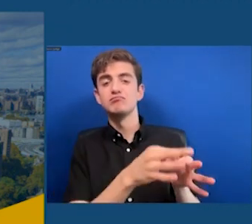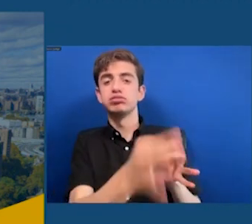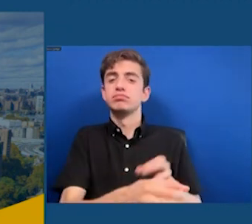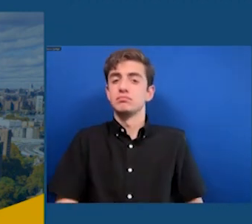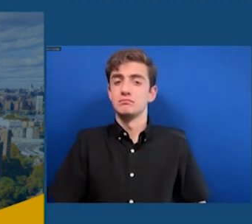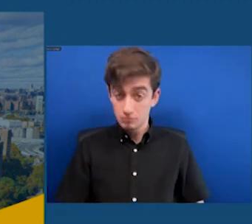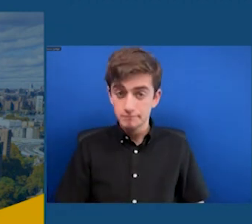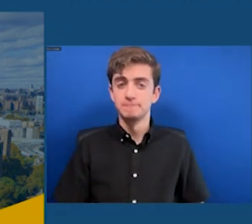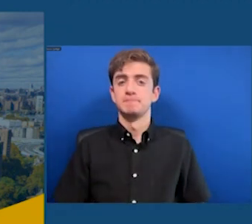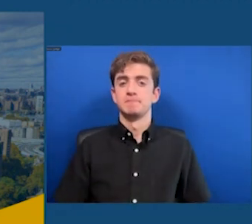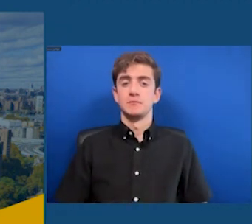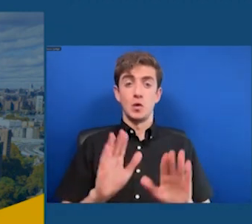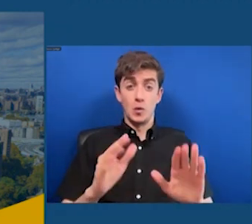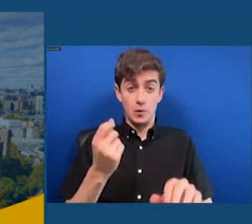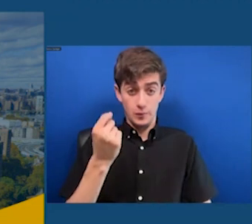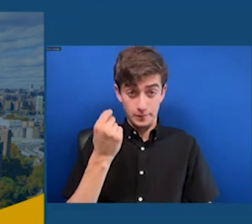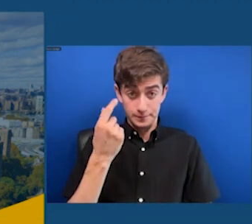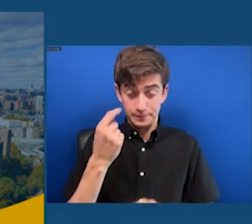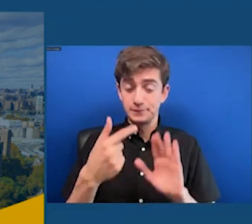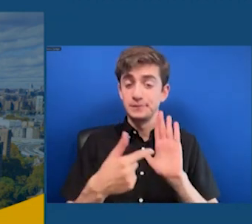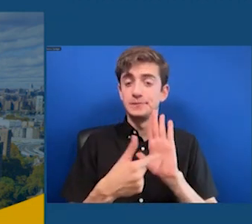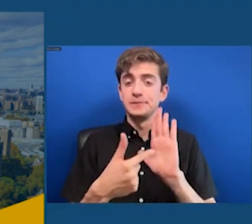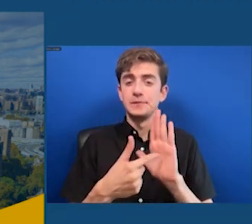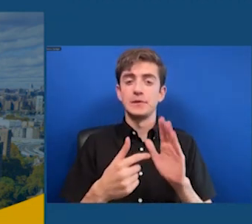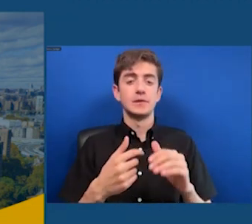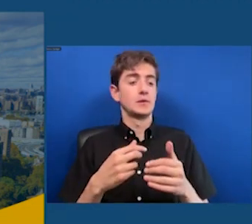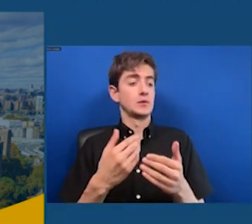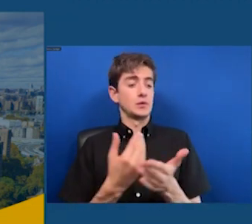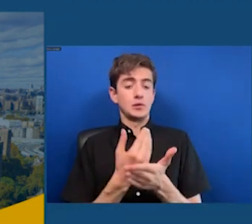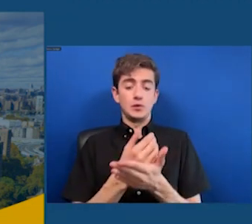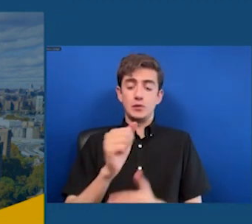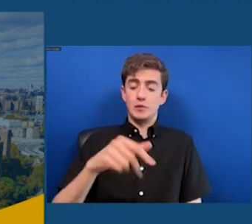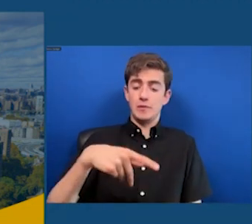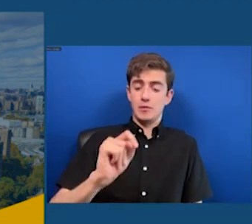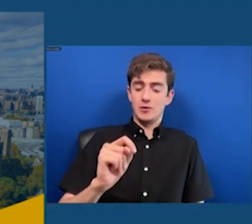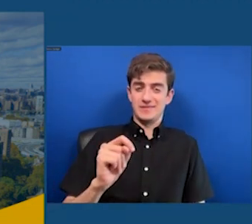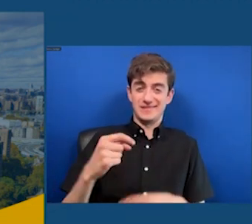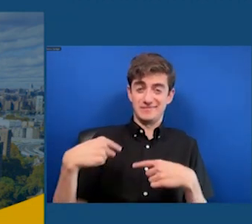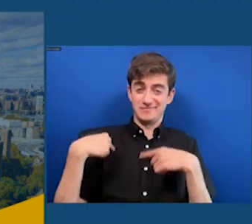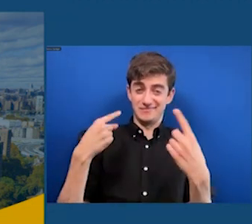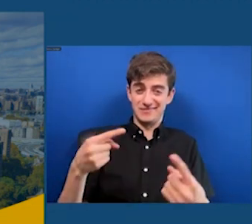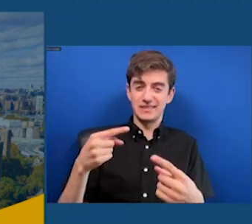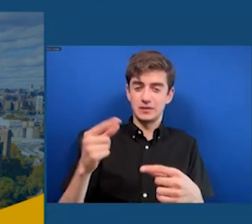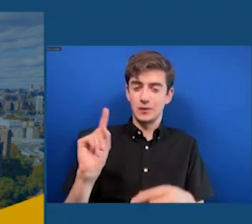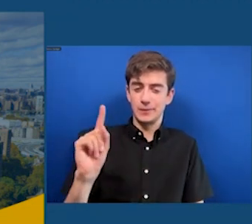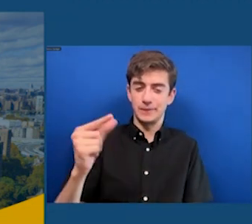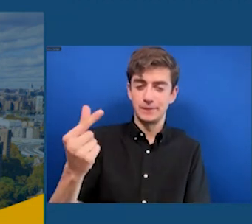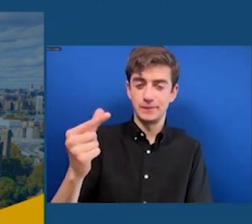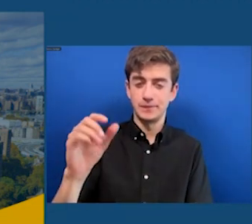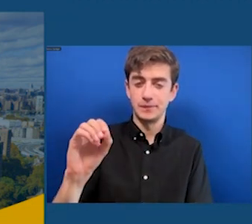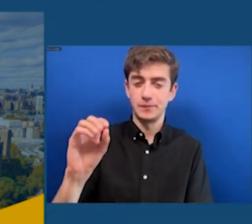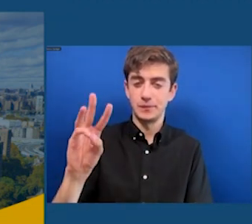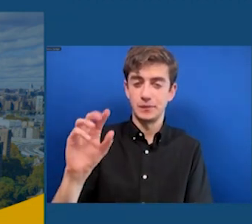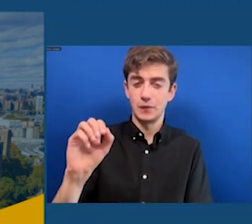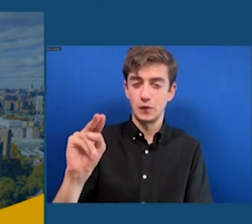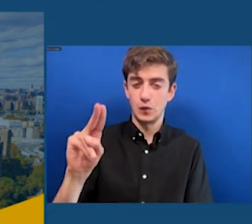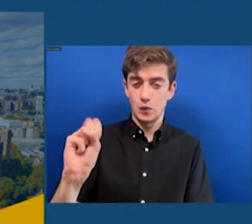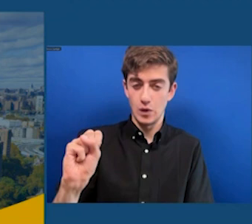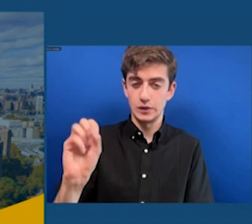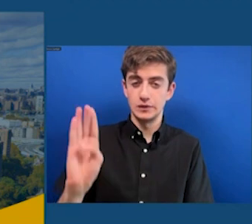example, unlocking thousands of new apartments in Gowanus that were stalled by the expiration of